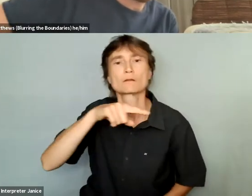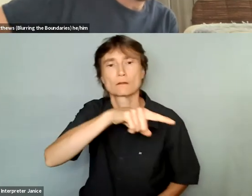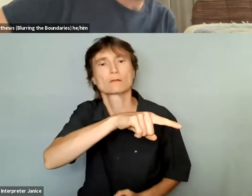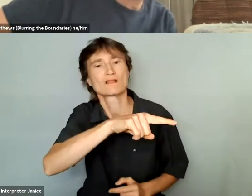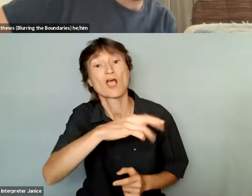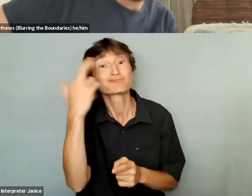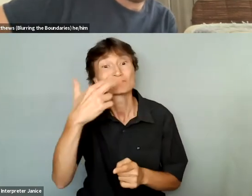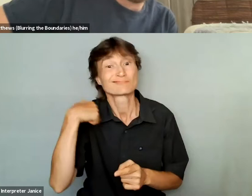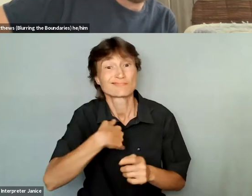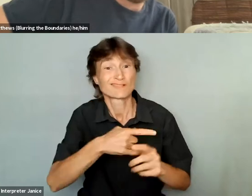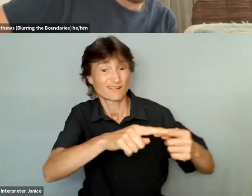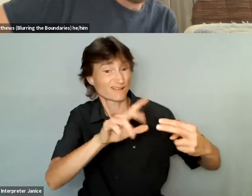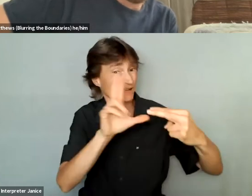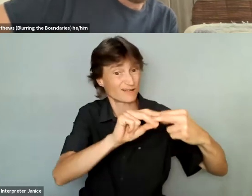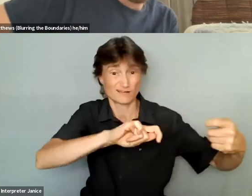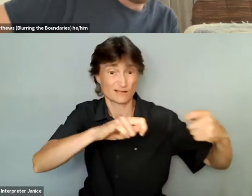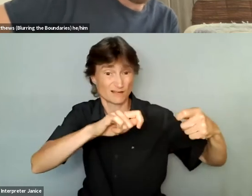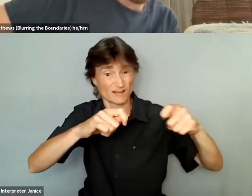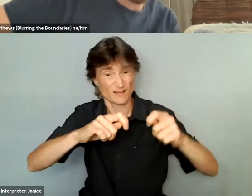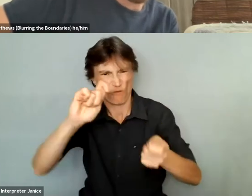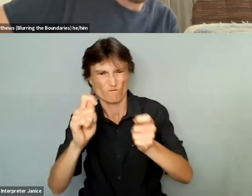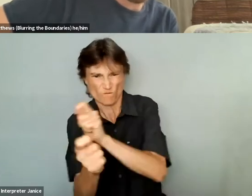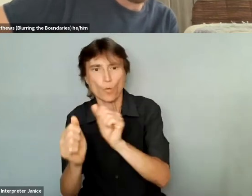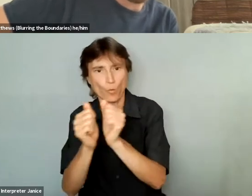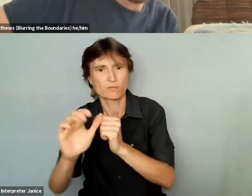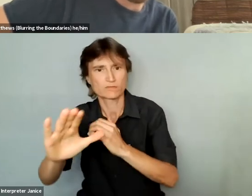created and ready to go for the musicians